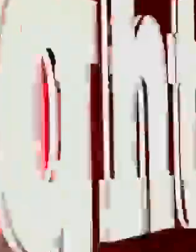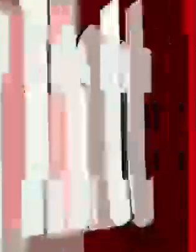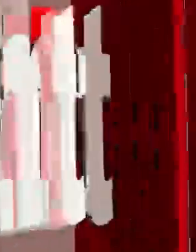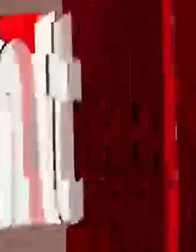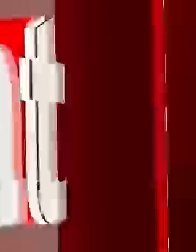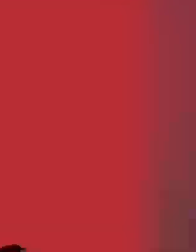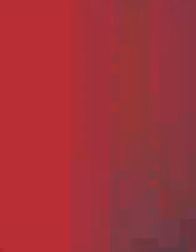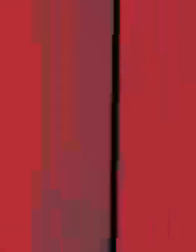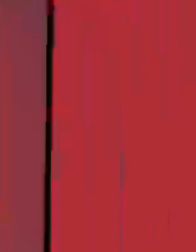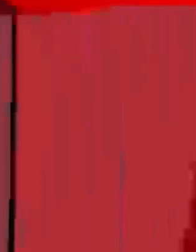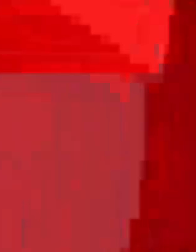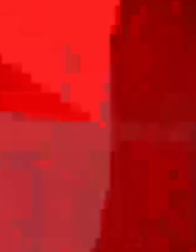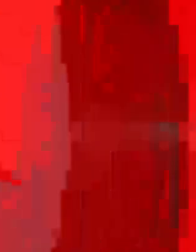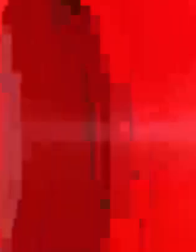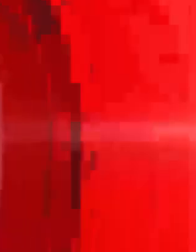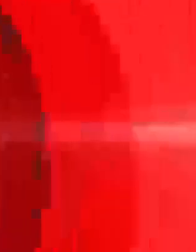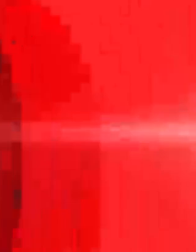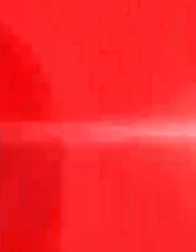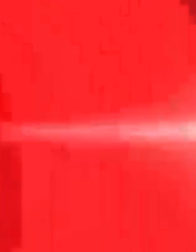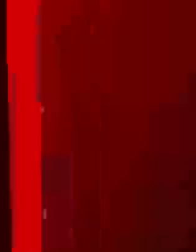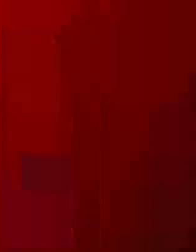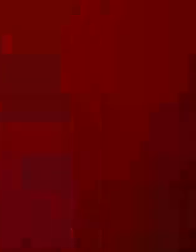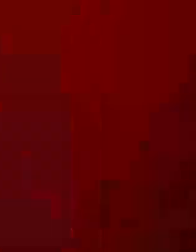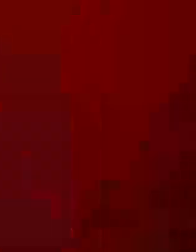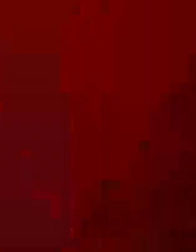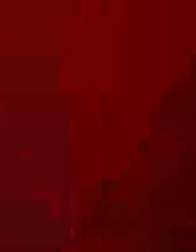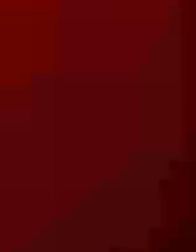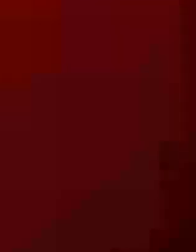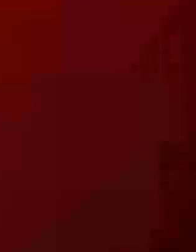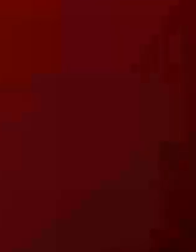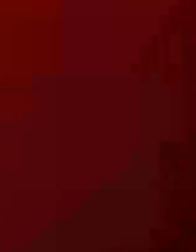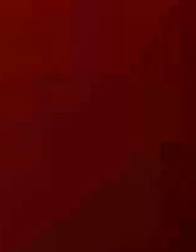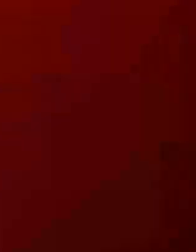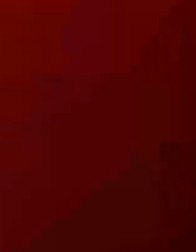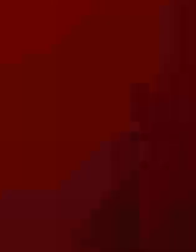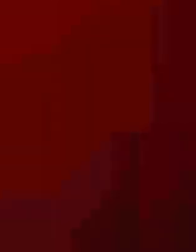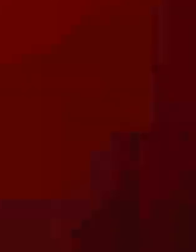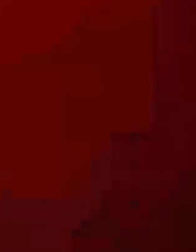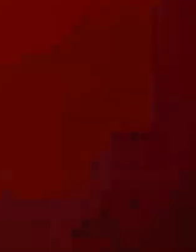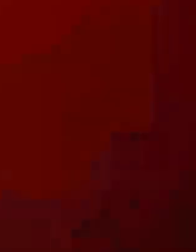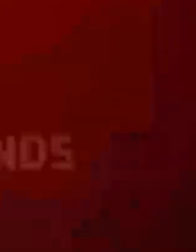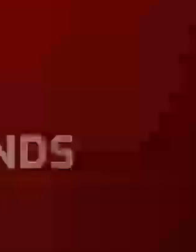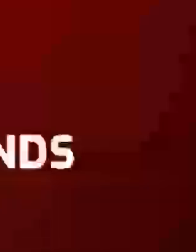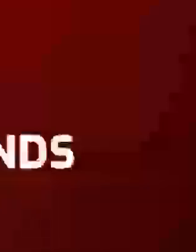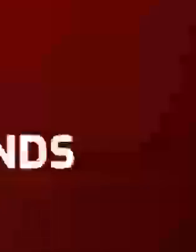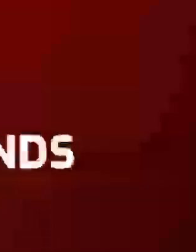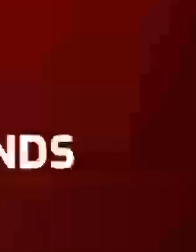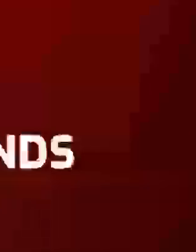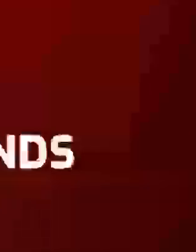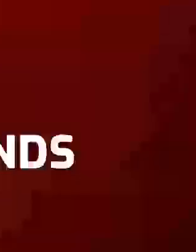Insights from the world's best medical minds. You are watching TheRightDoctors.com.